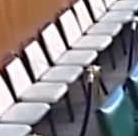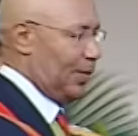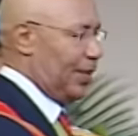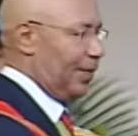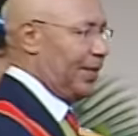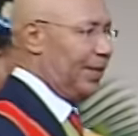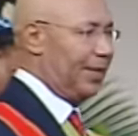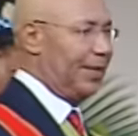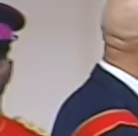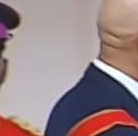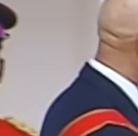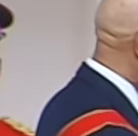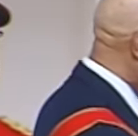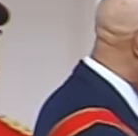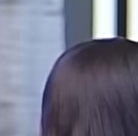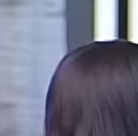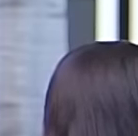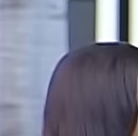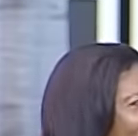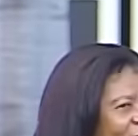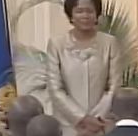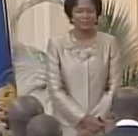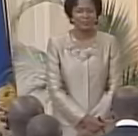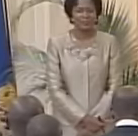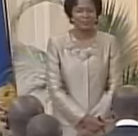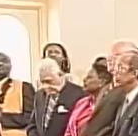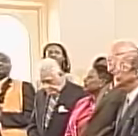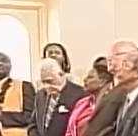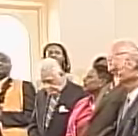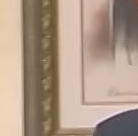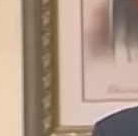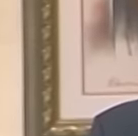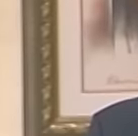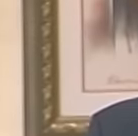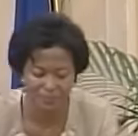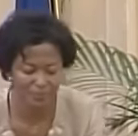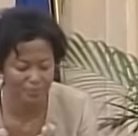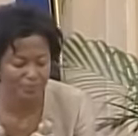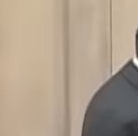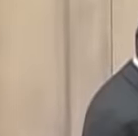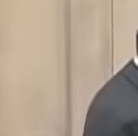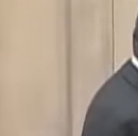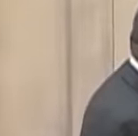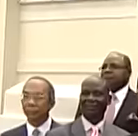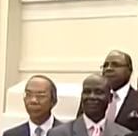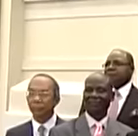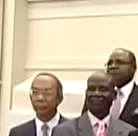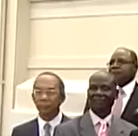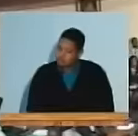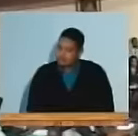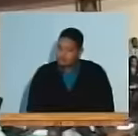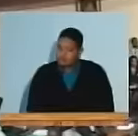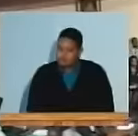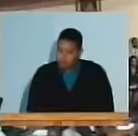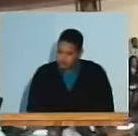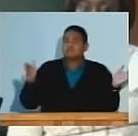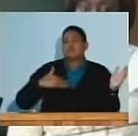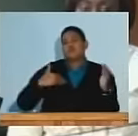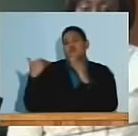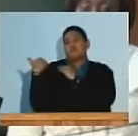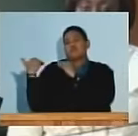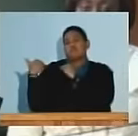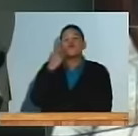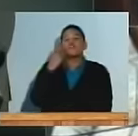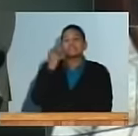elections. Now that the polls are behind us and a new government is in place, a new parliament has to be convened, meaning the